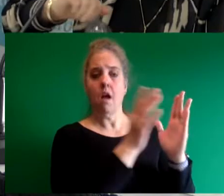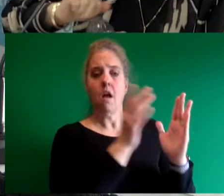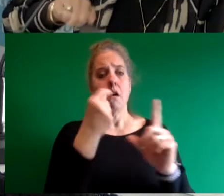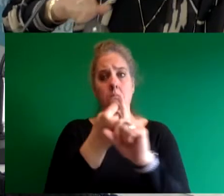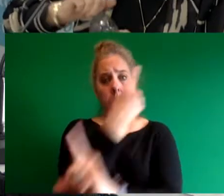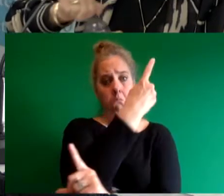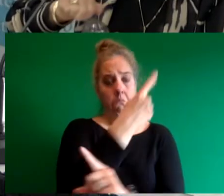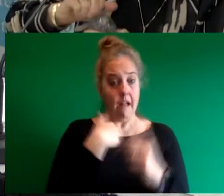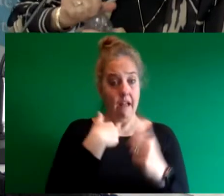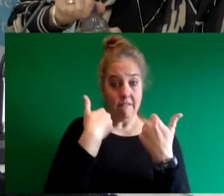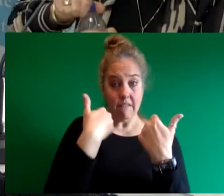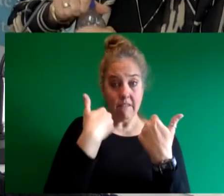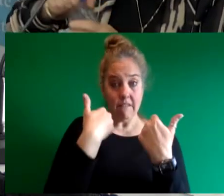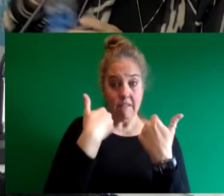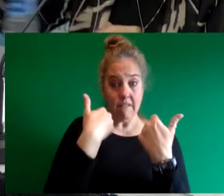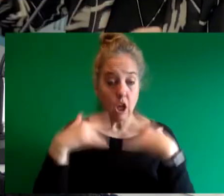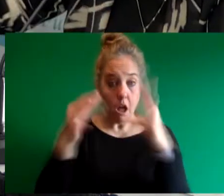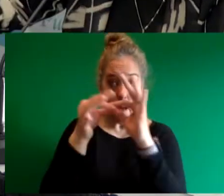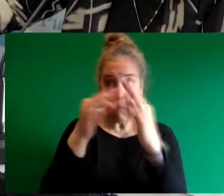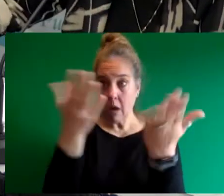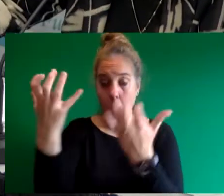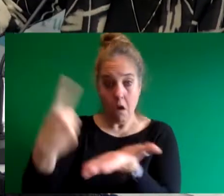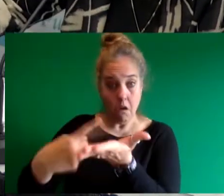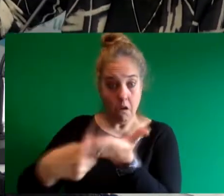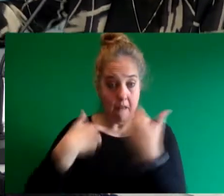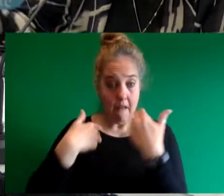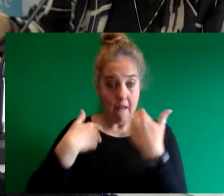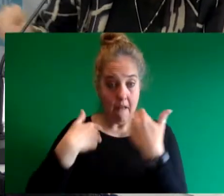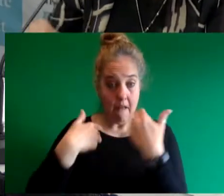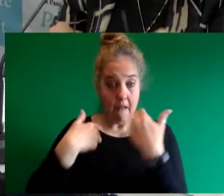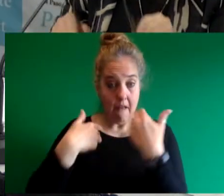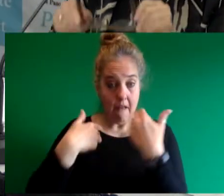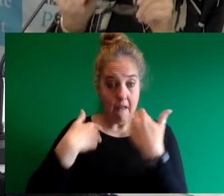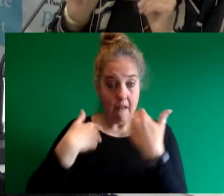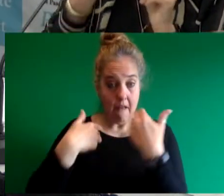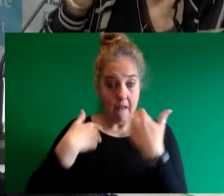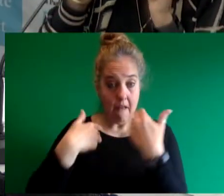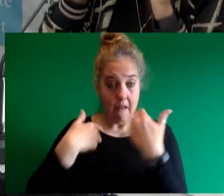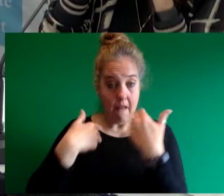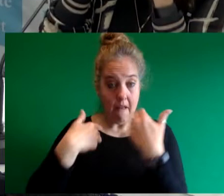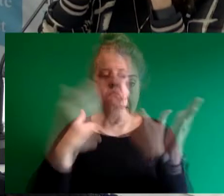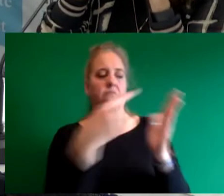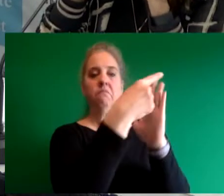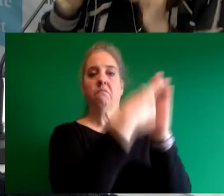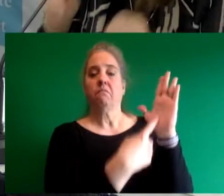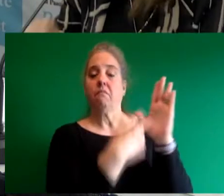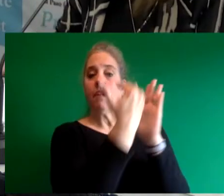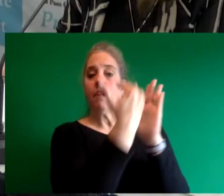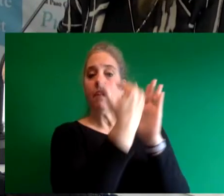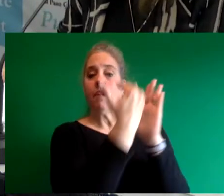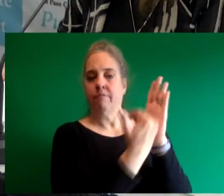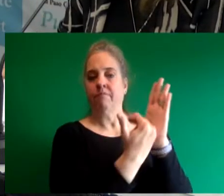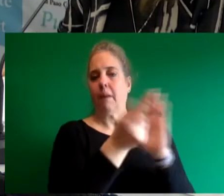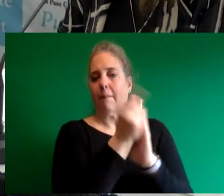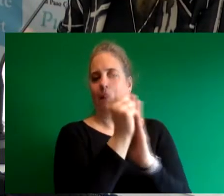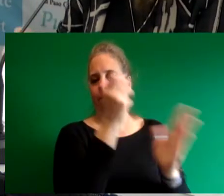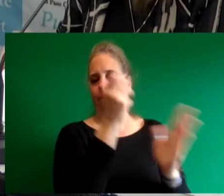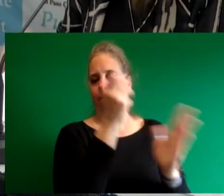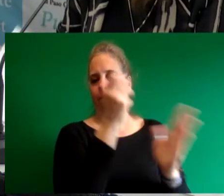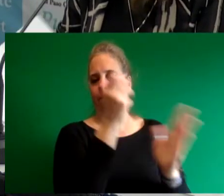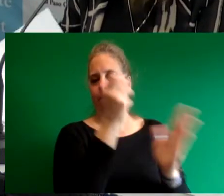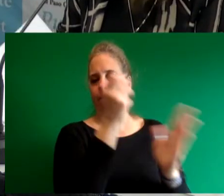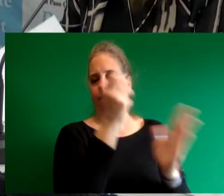right. Next action item is approval of minutes. You have the minutes of the last meeting in front